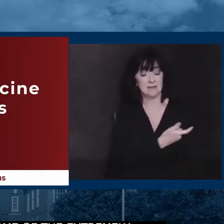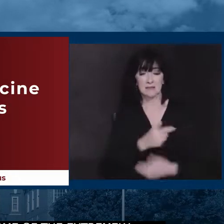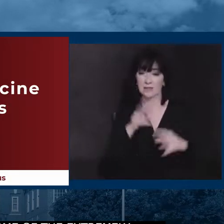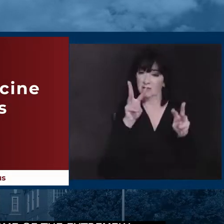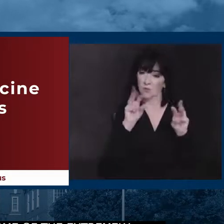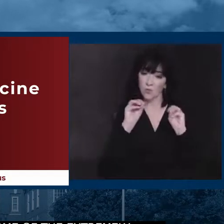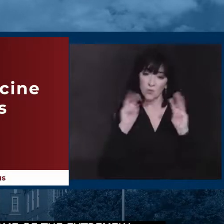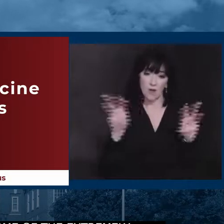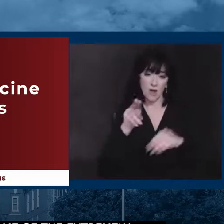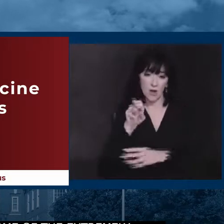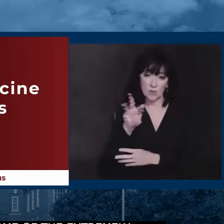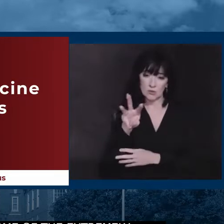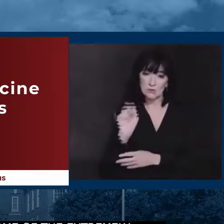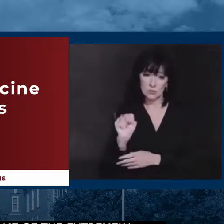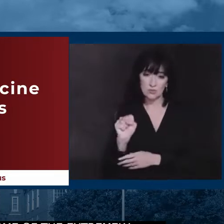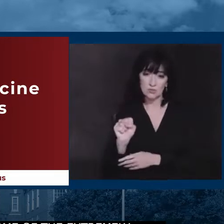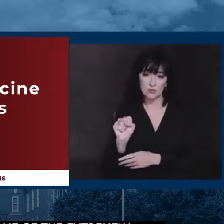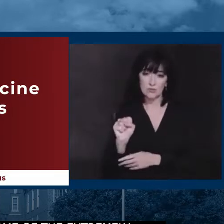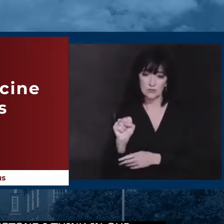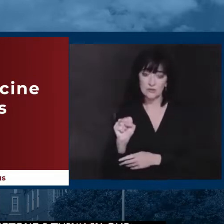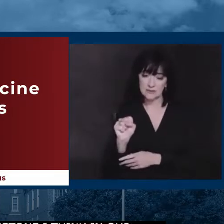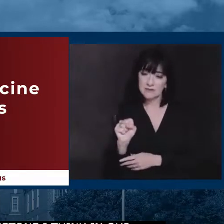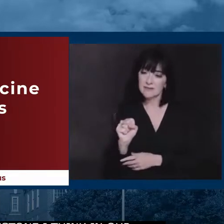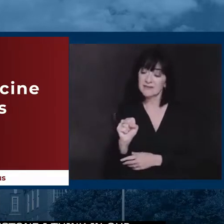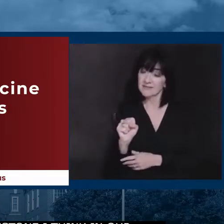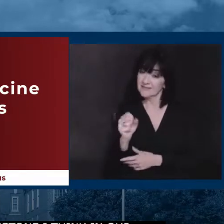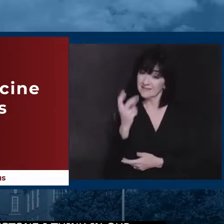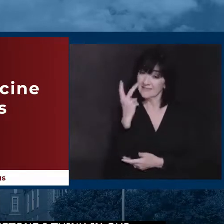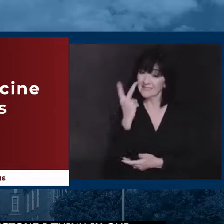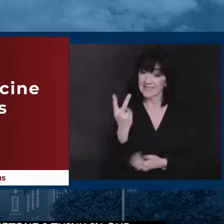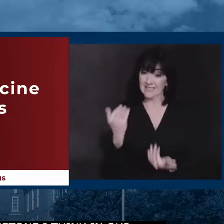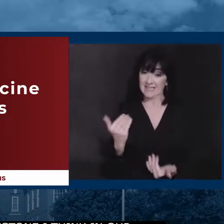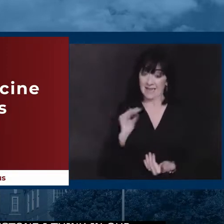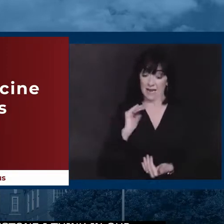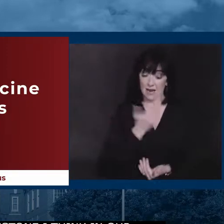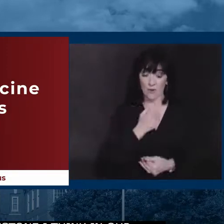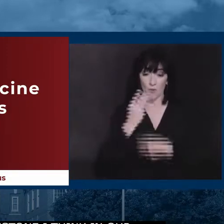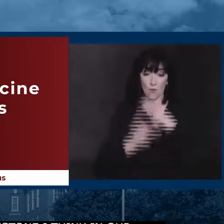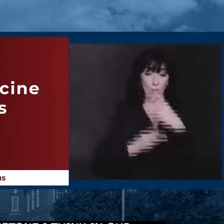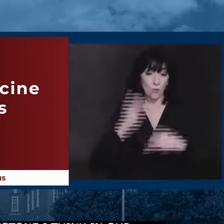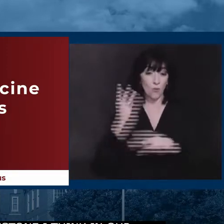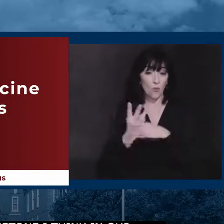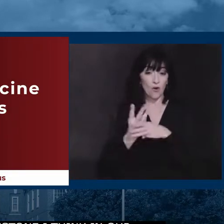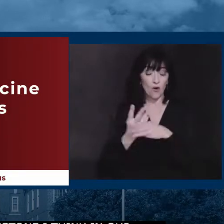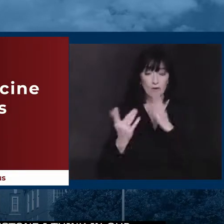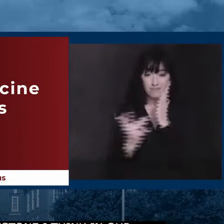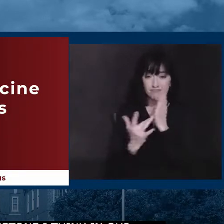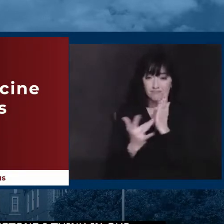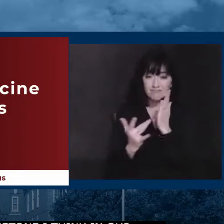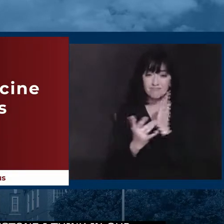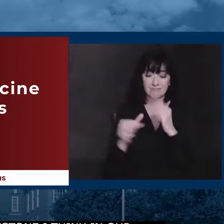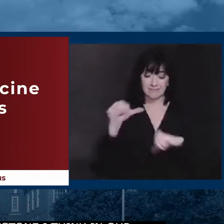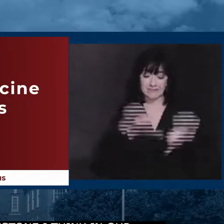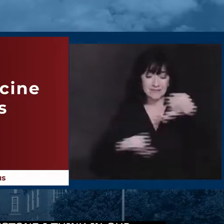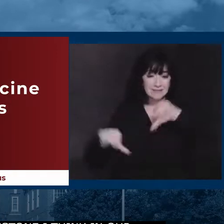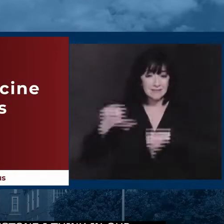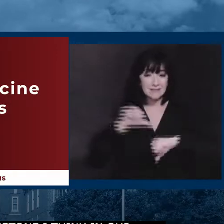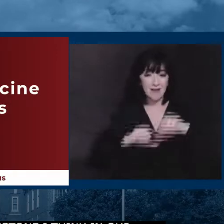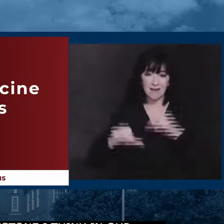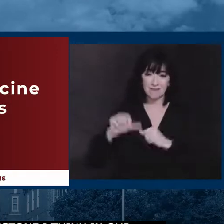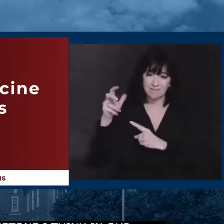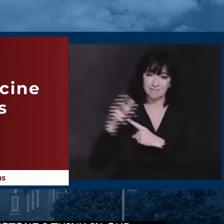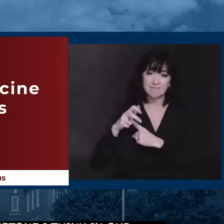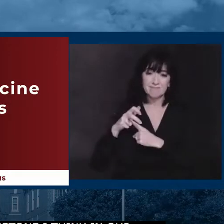celebrate the triumph of science, both on the vaccine front and the